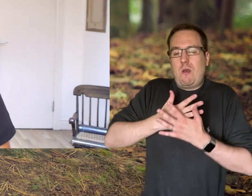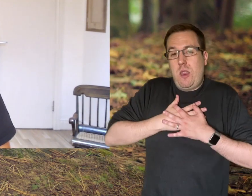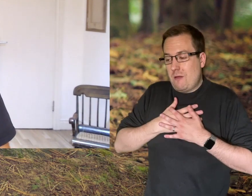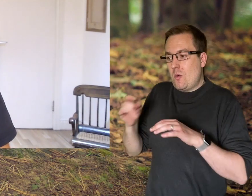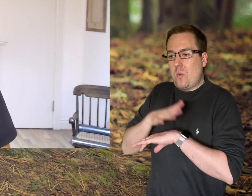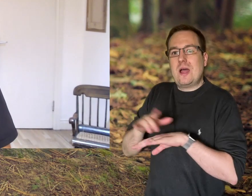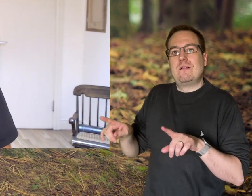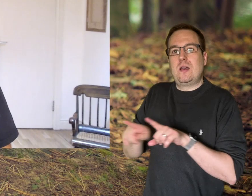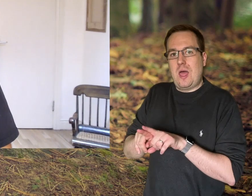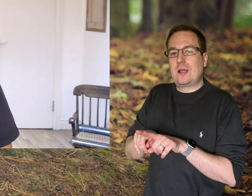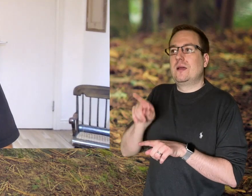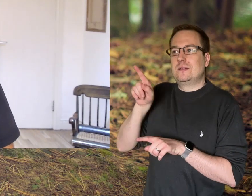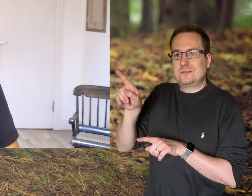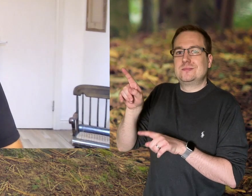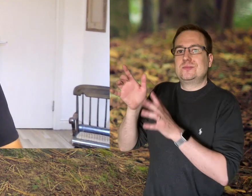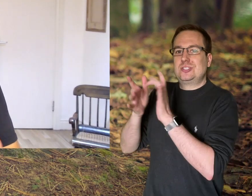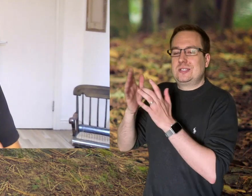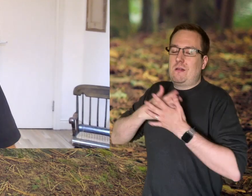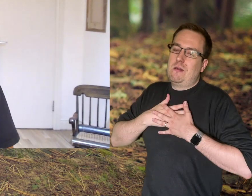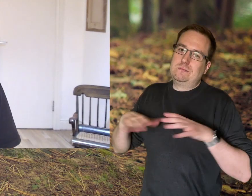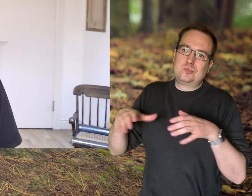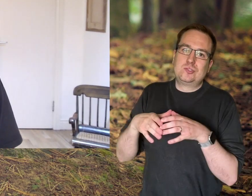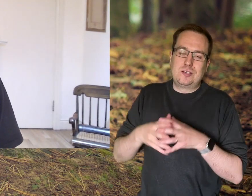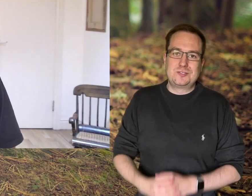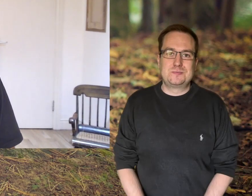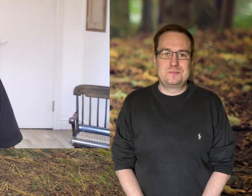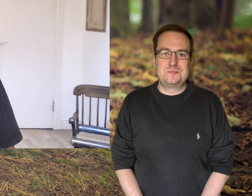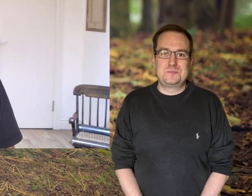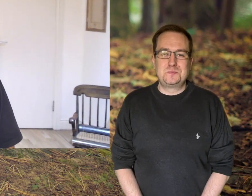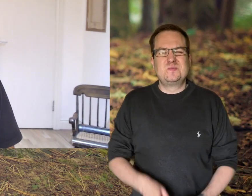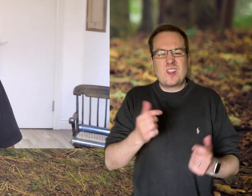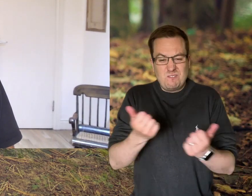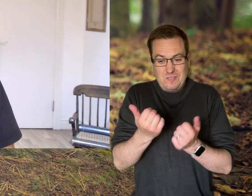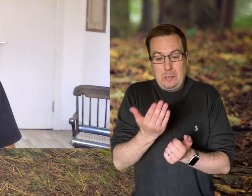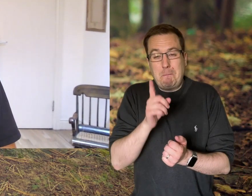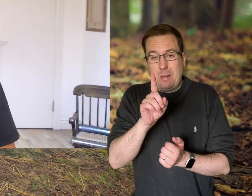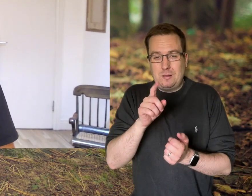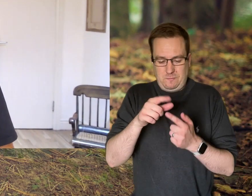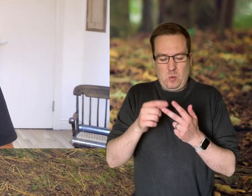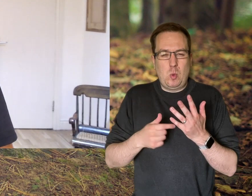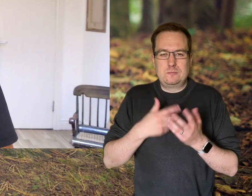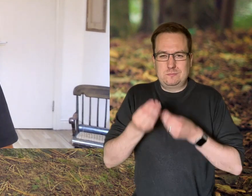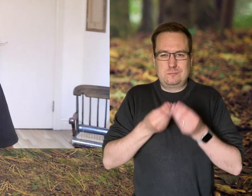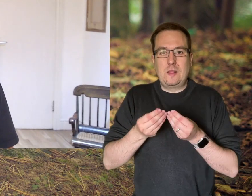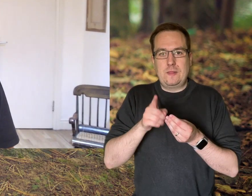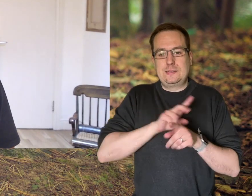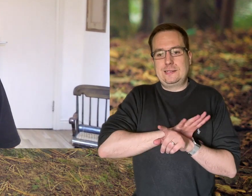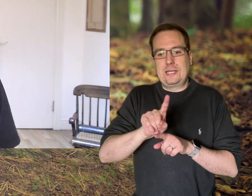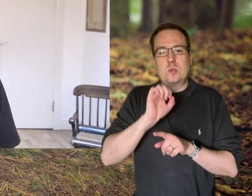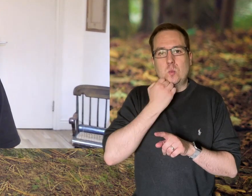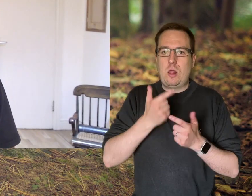of points before I finish, and then I'm going to expand on these next week. Paul is quoting a passage